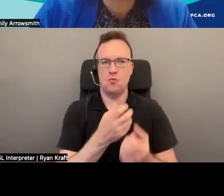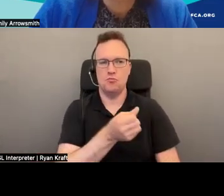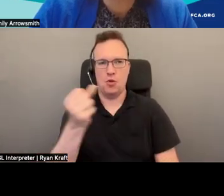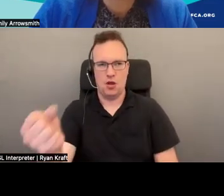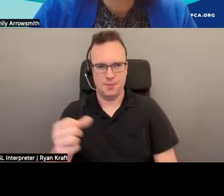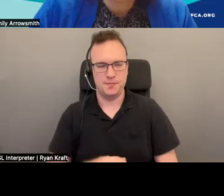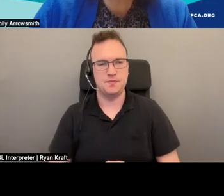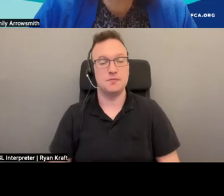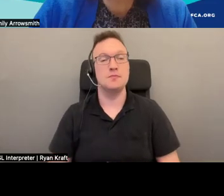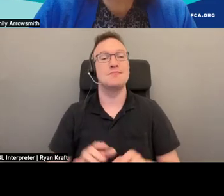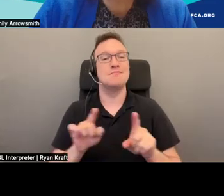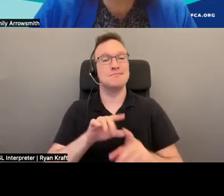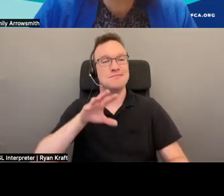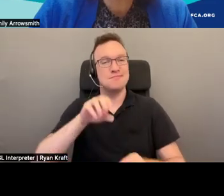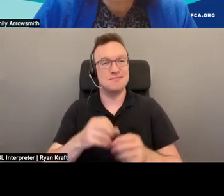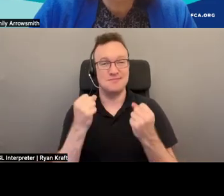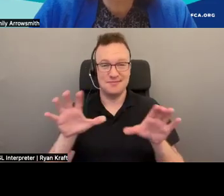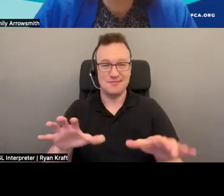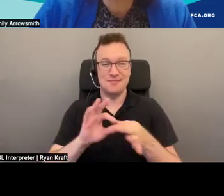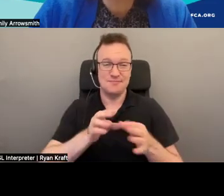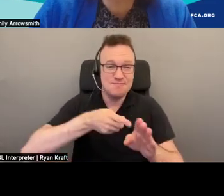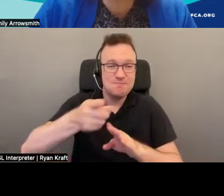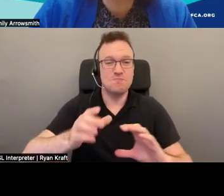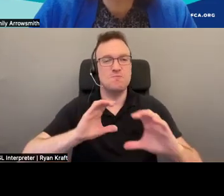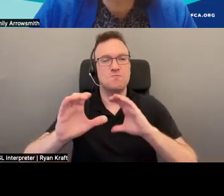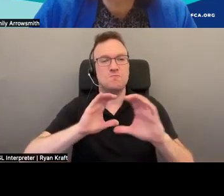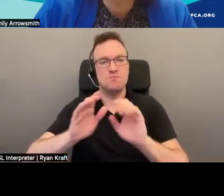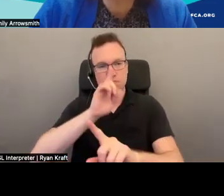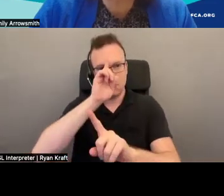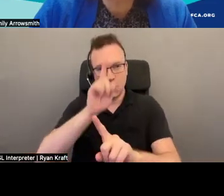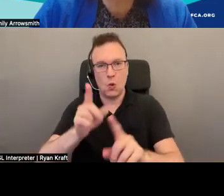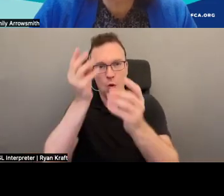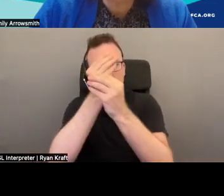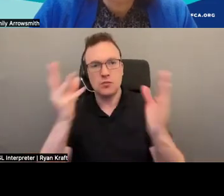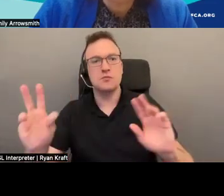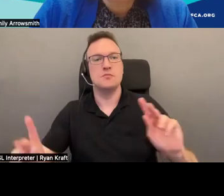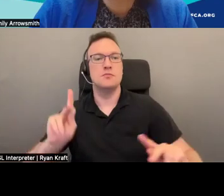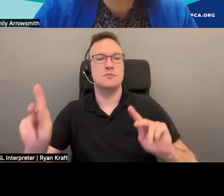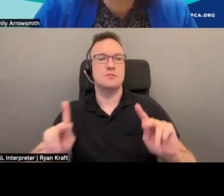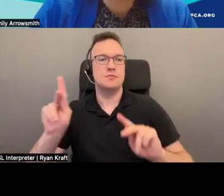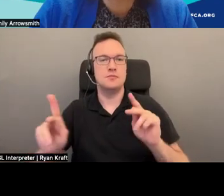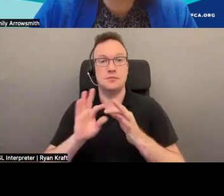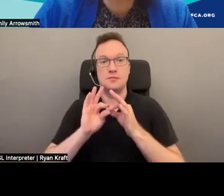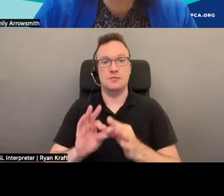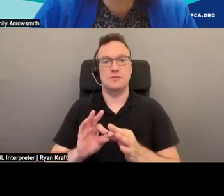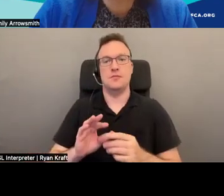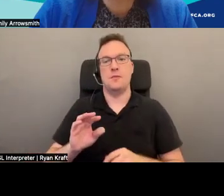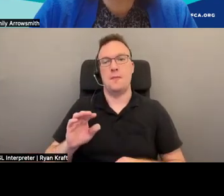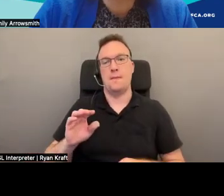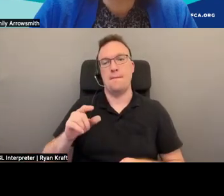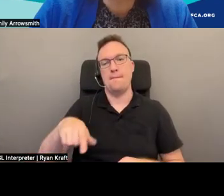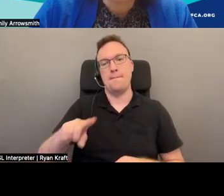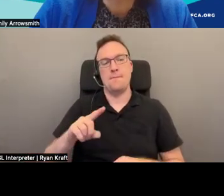of communication activities to help get the word out to industry about the